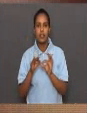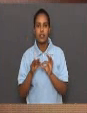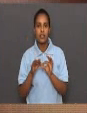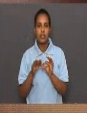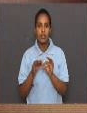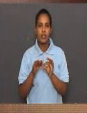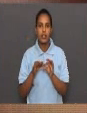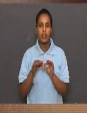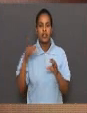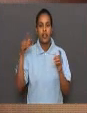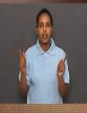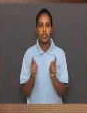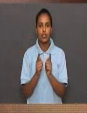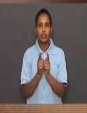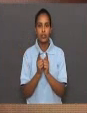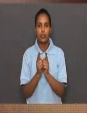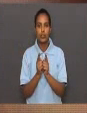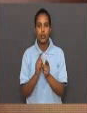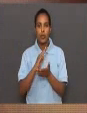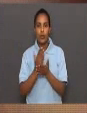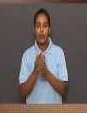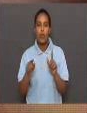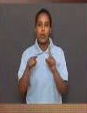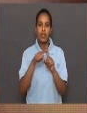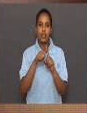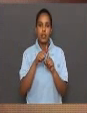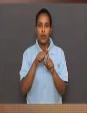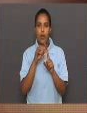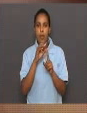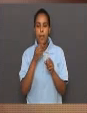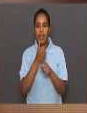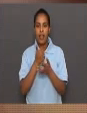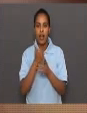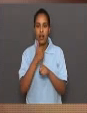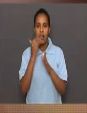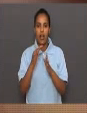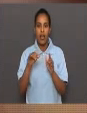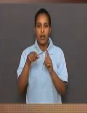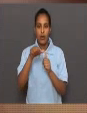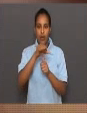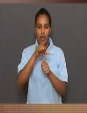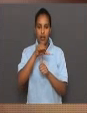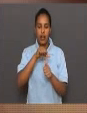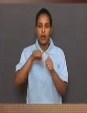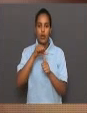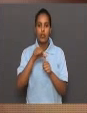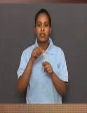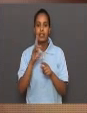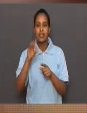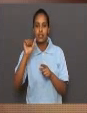be defined as the interaction between positive metal ions